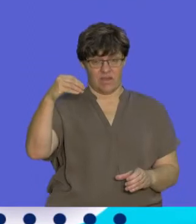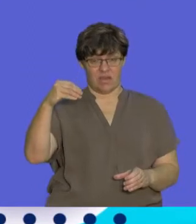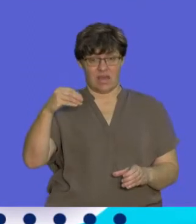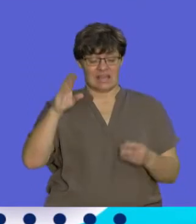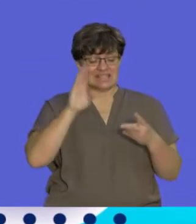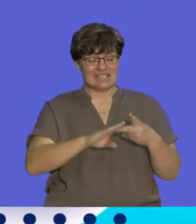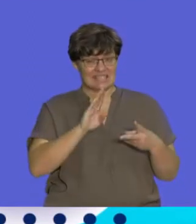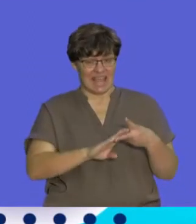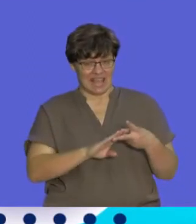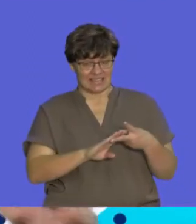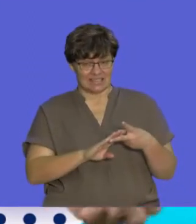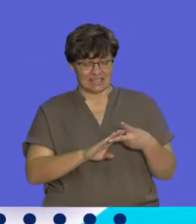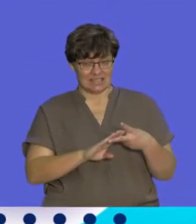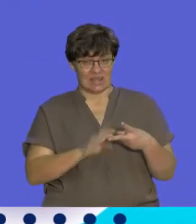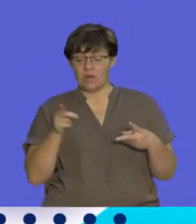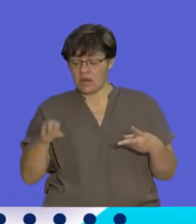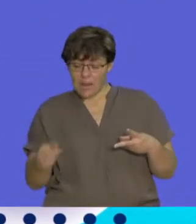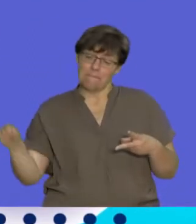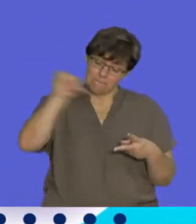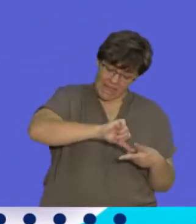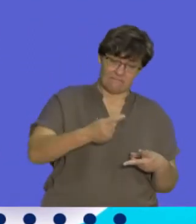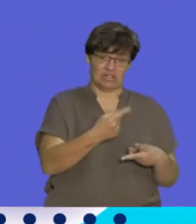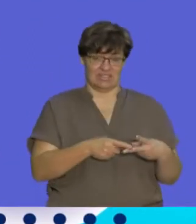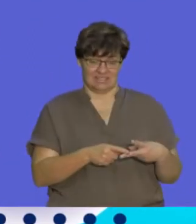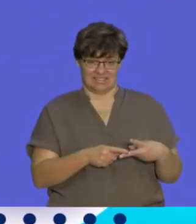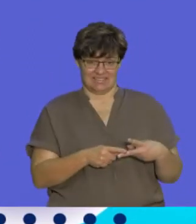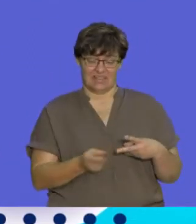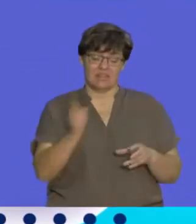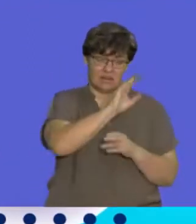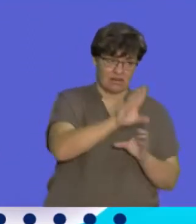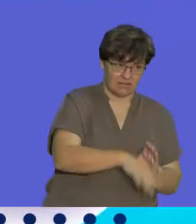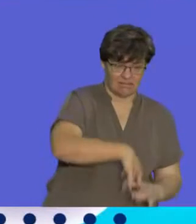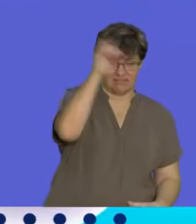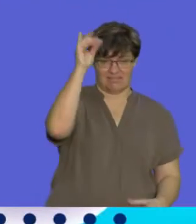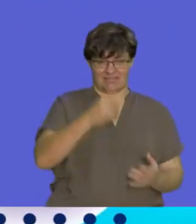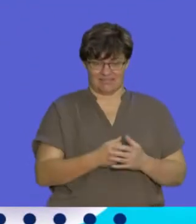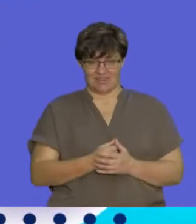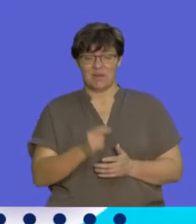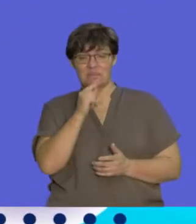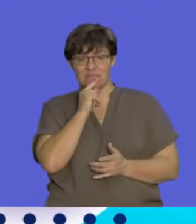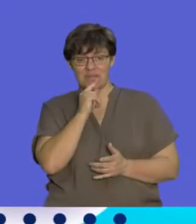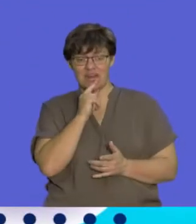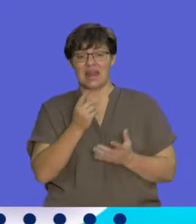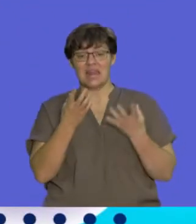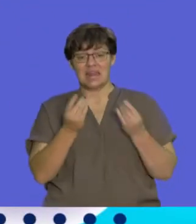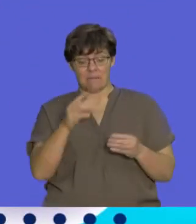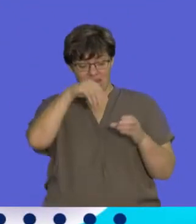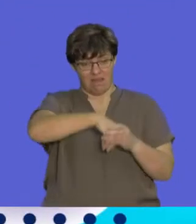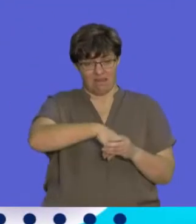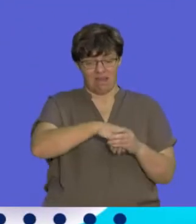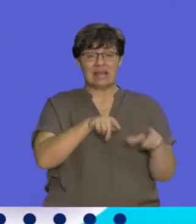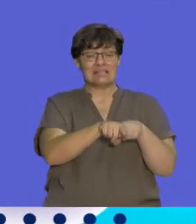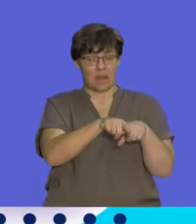the second event, we would have to put it back. And that means that the total number in the